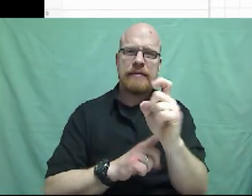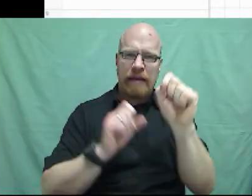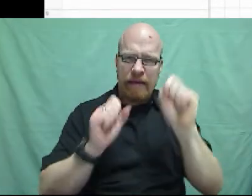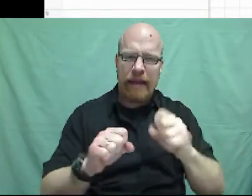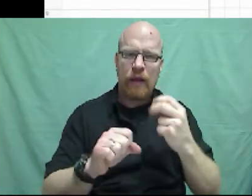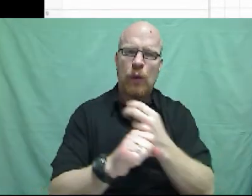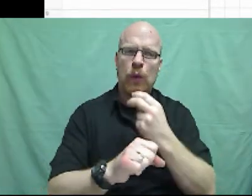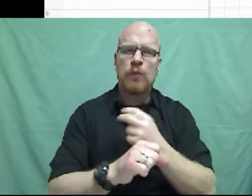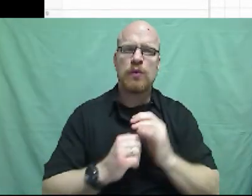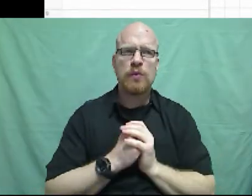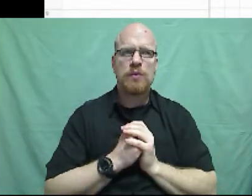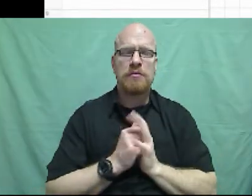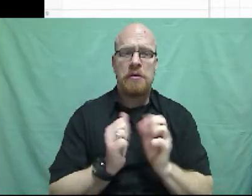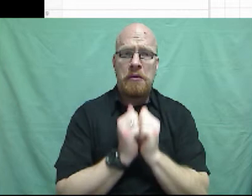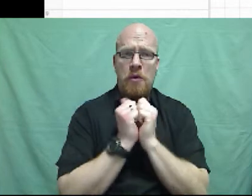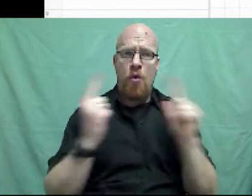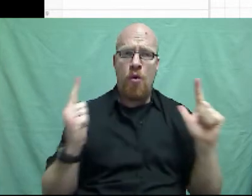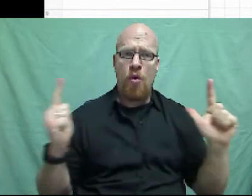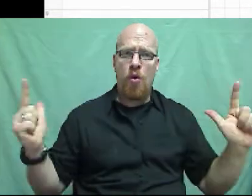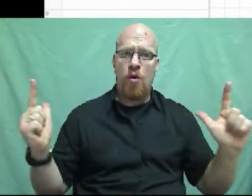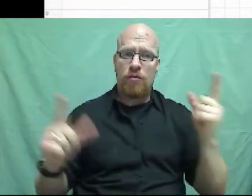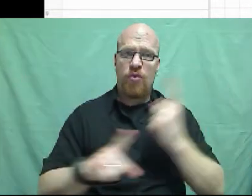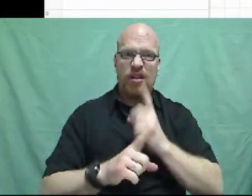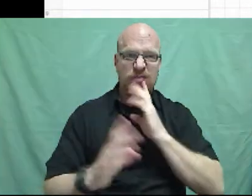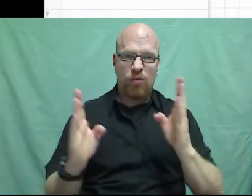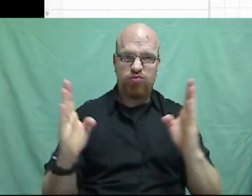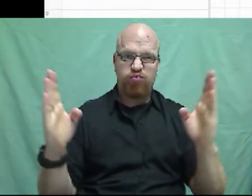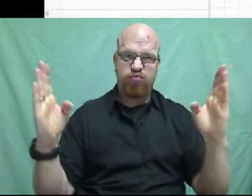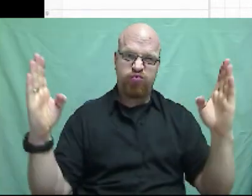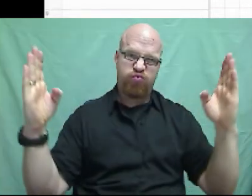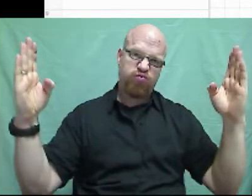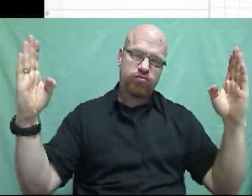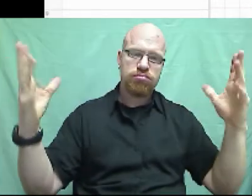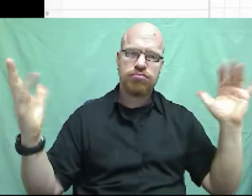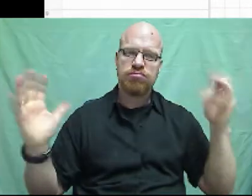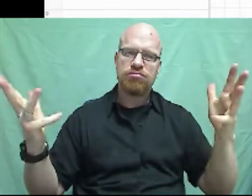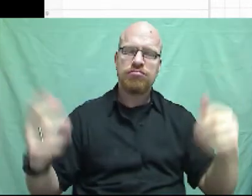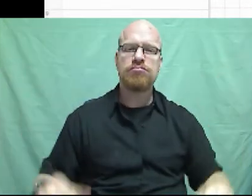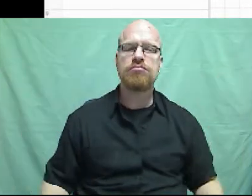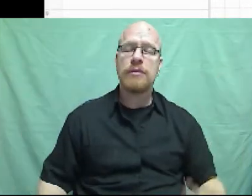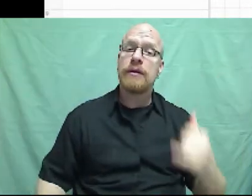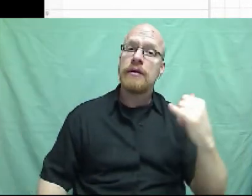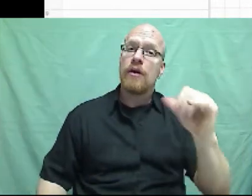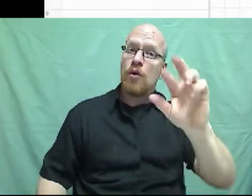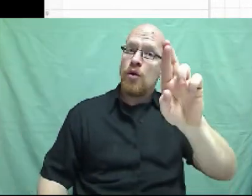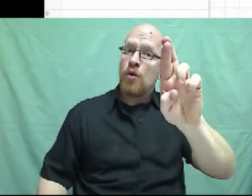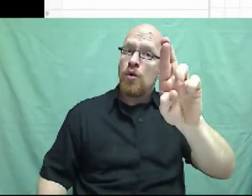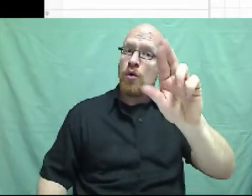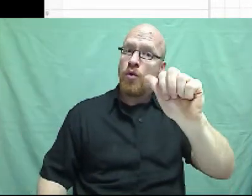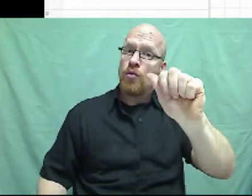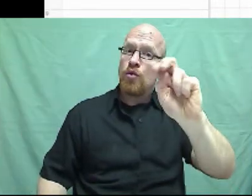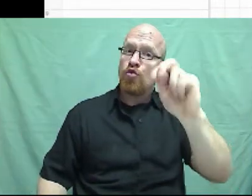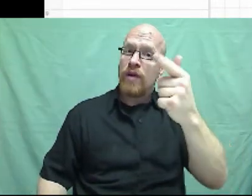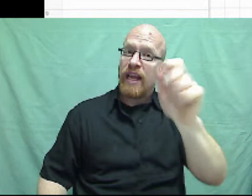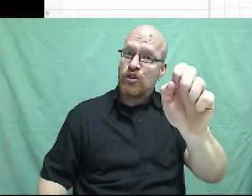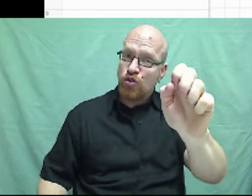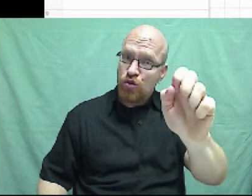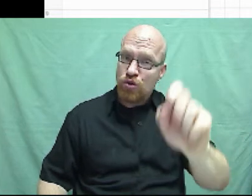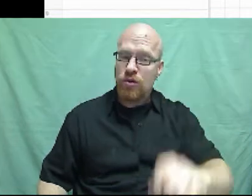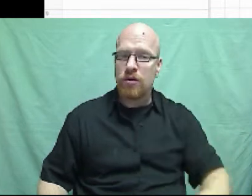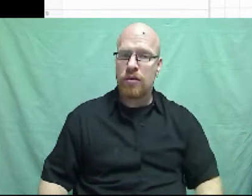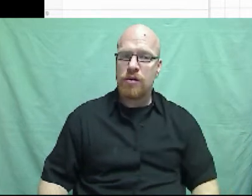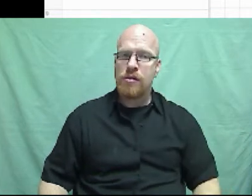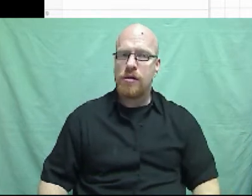The domain for all these parabolas, what things I can use for my x value, is all real x's because every